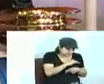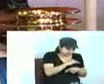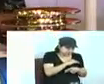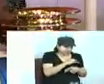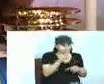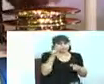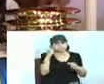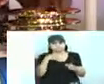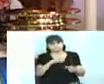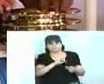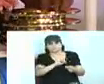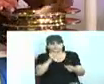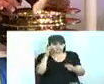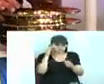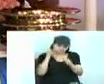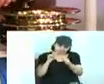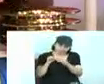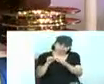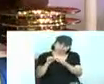remember